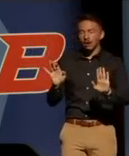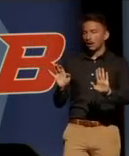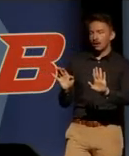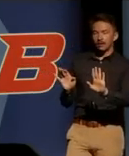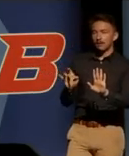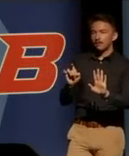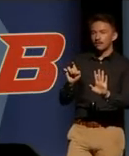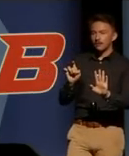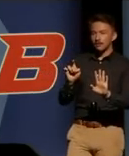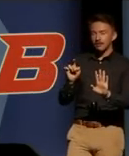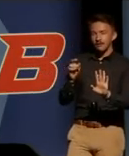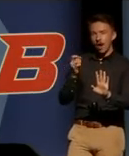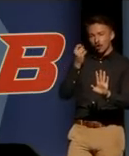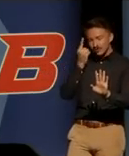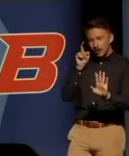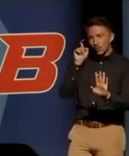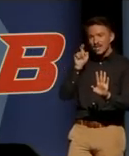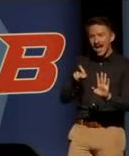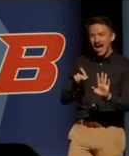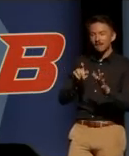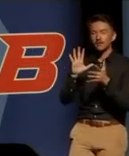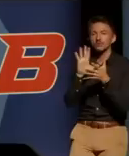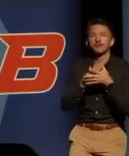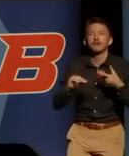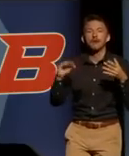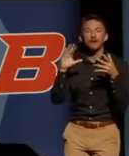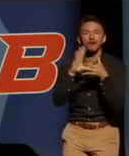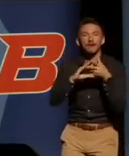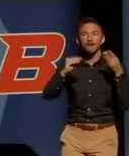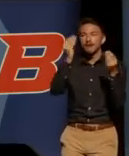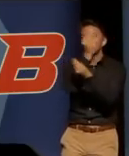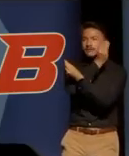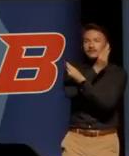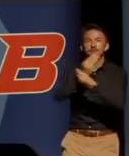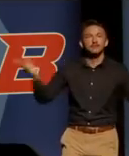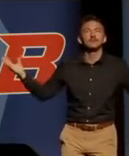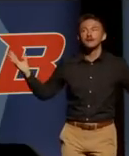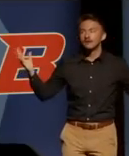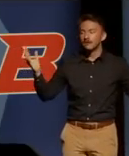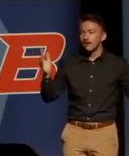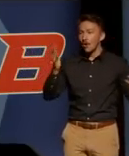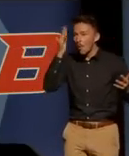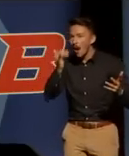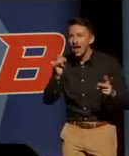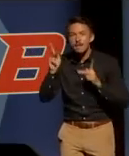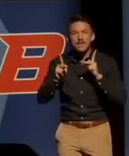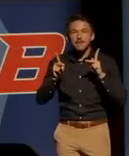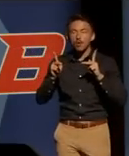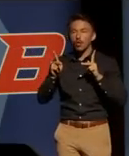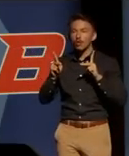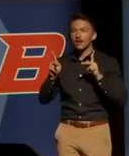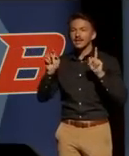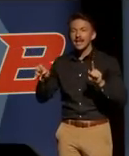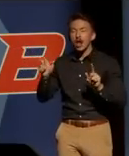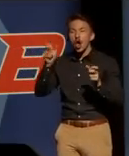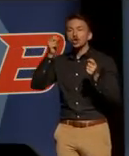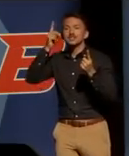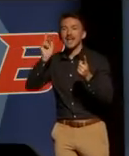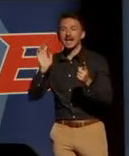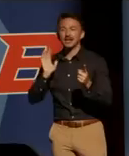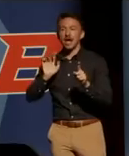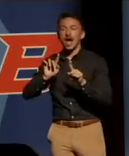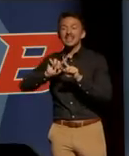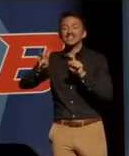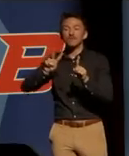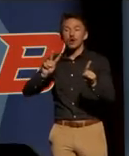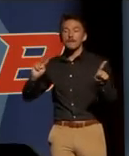the story of what's happening on our campuses so people can get another perspective, so that